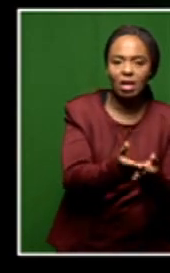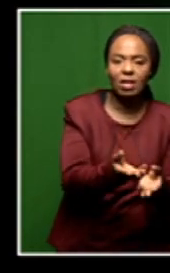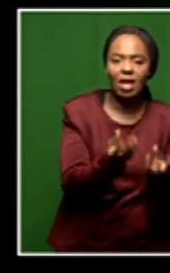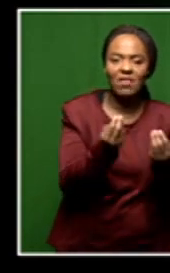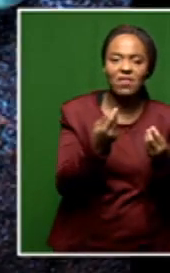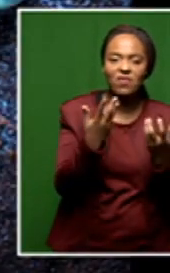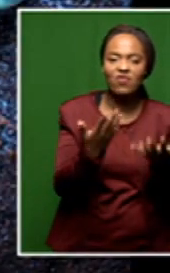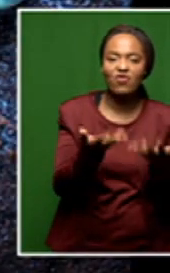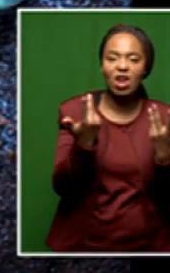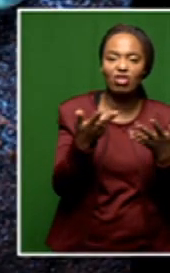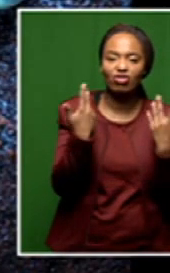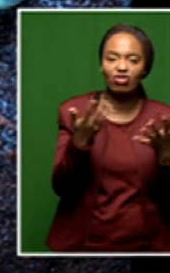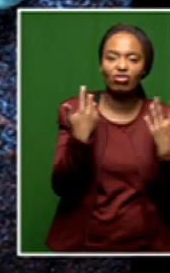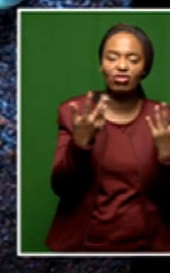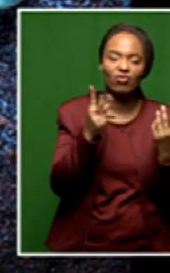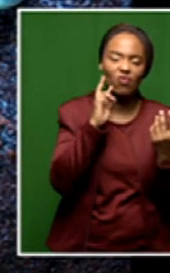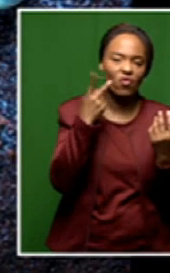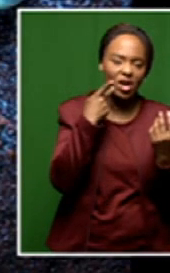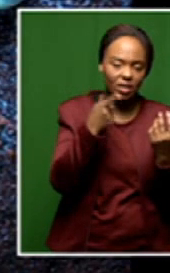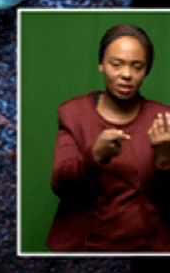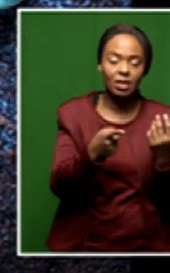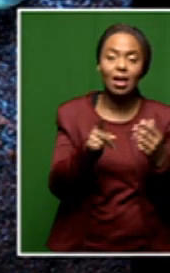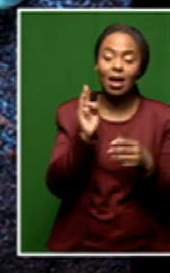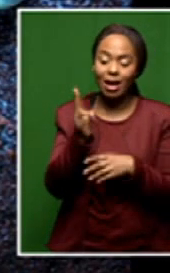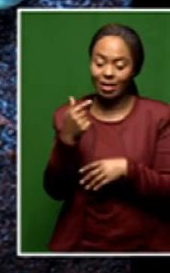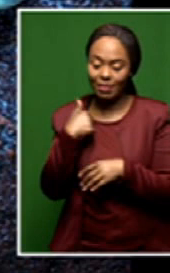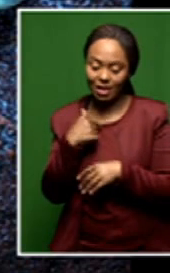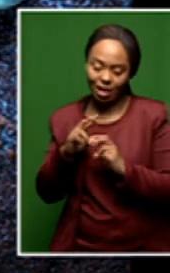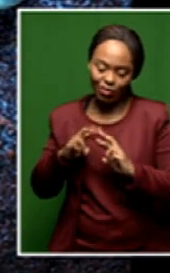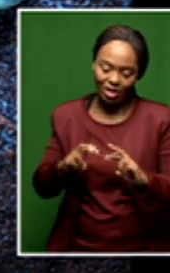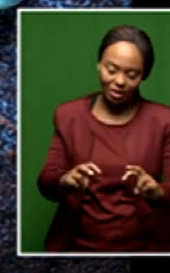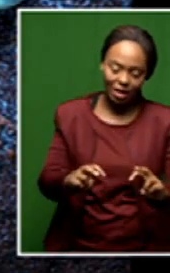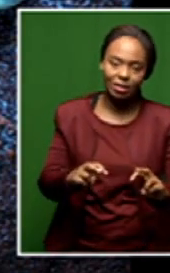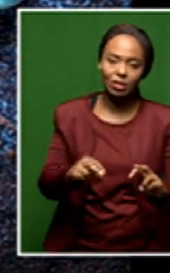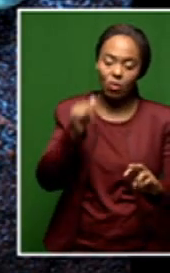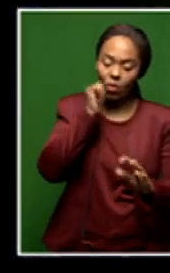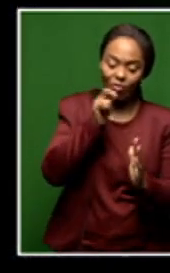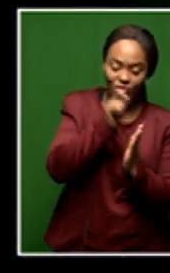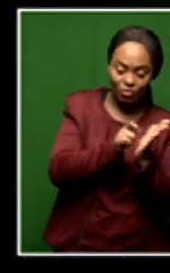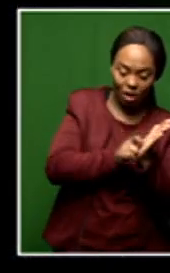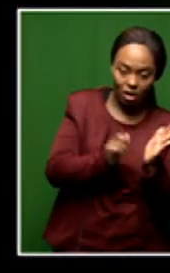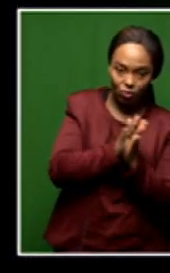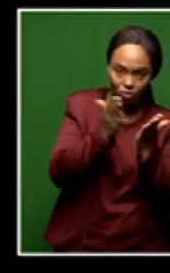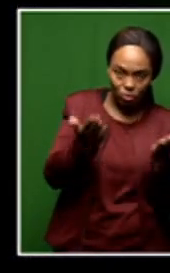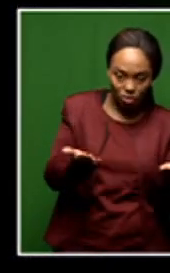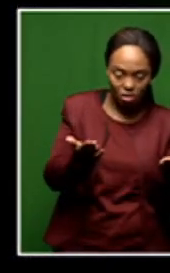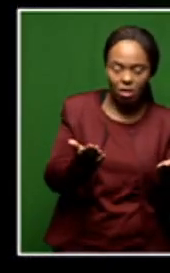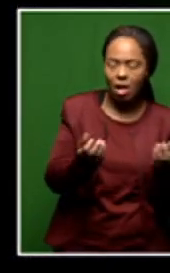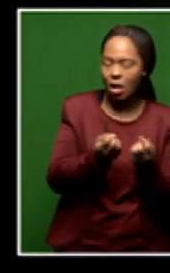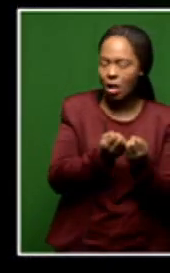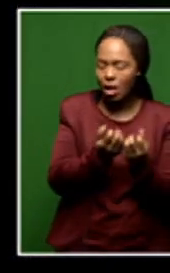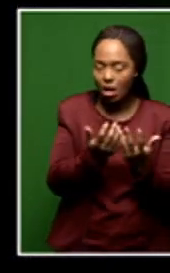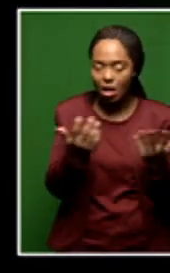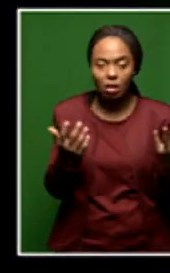The interesting thing is doing the research on this book as well and writing it. There are so